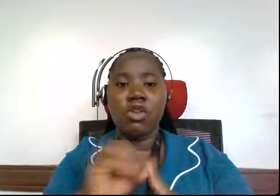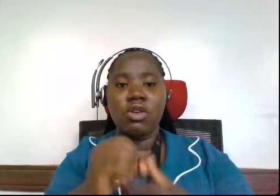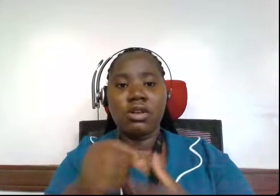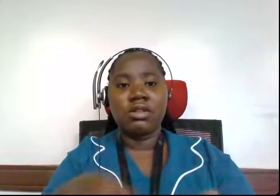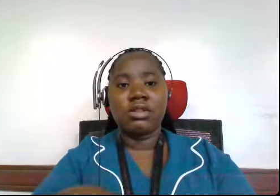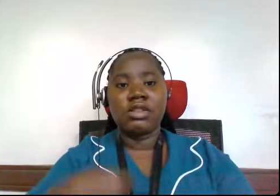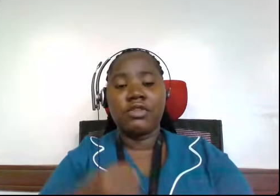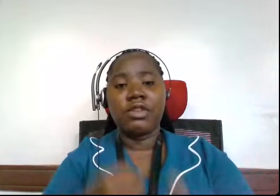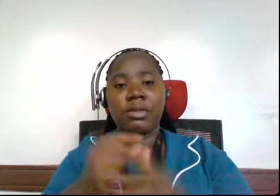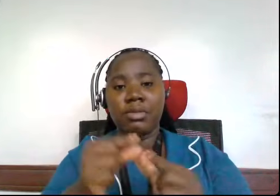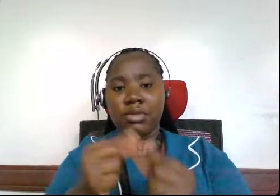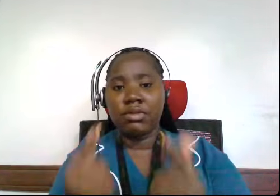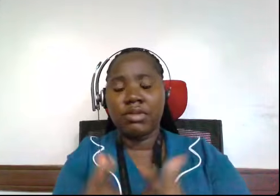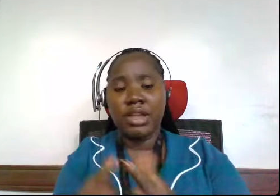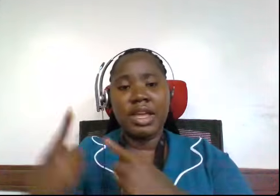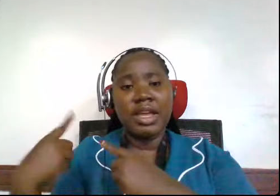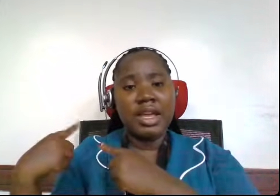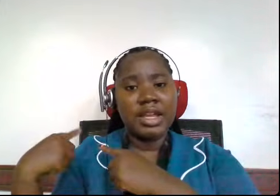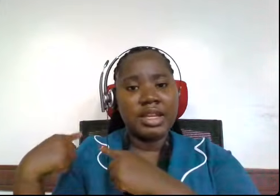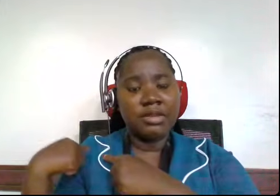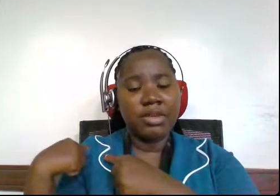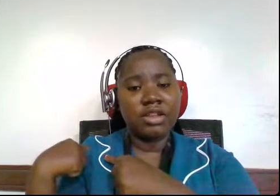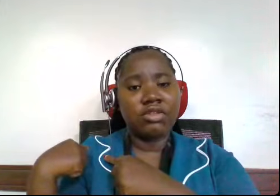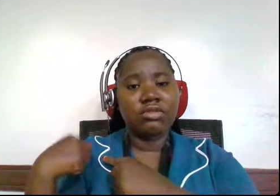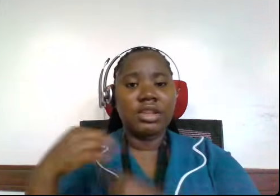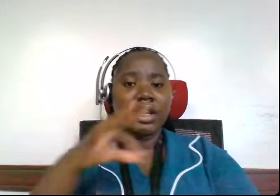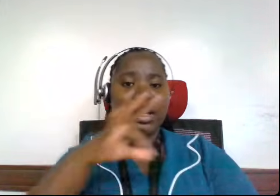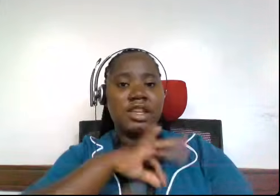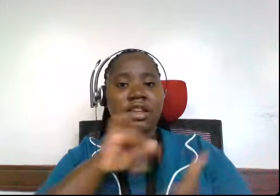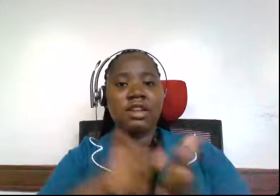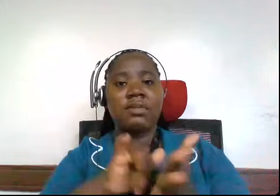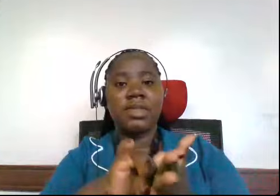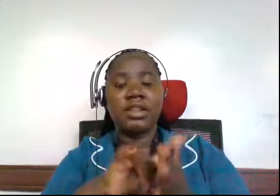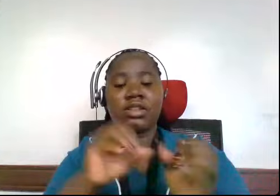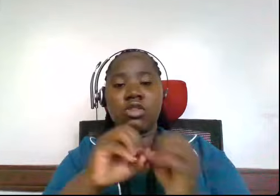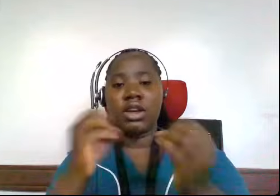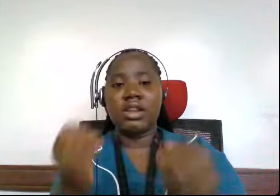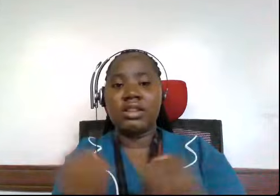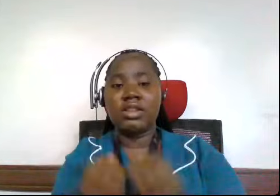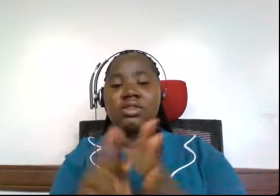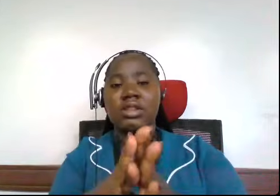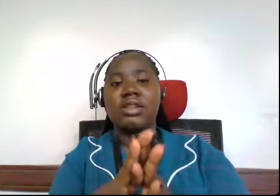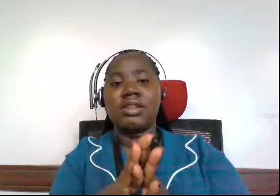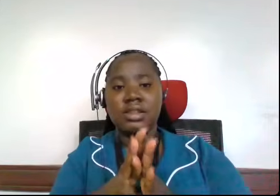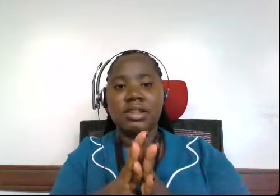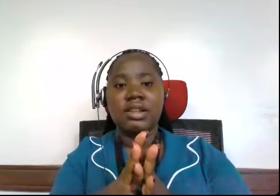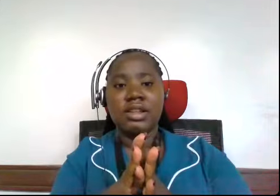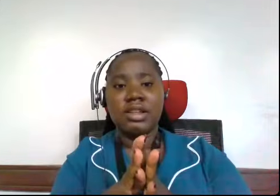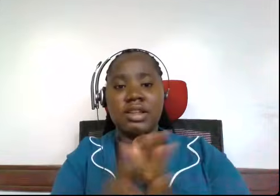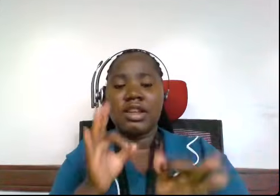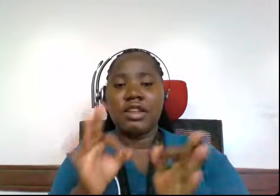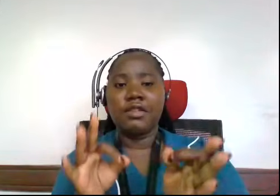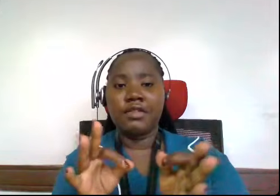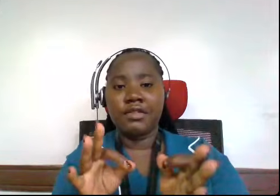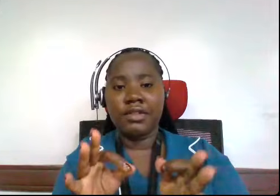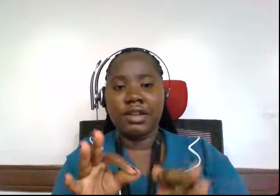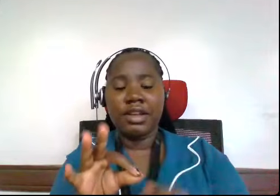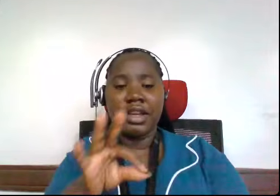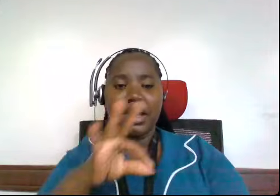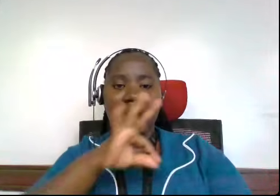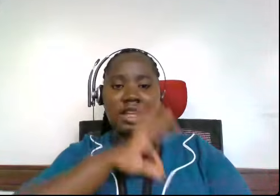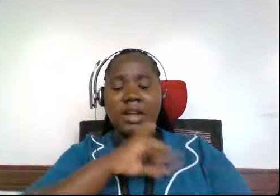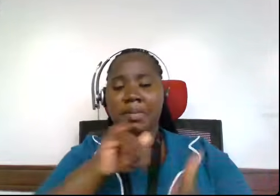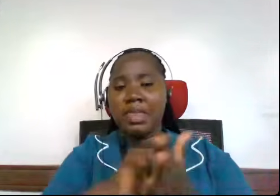depend with the income that the organization has received. If it is an income which is not subject to